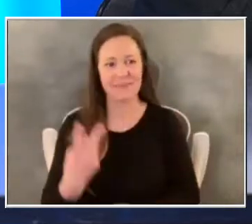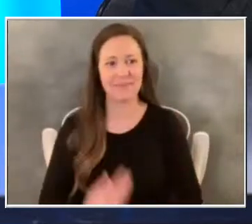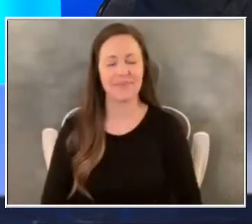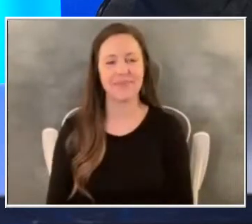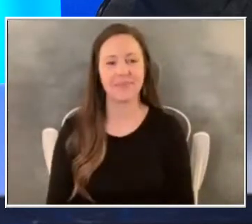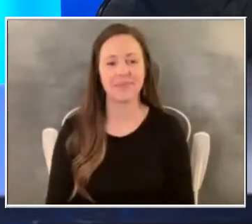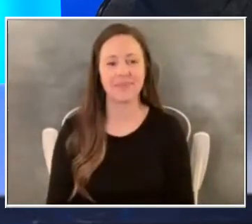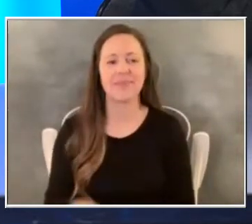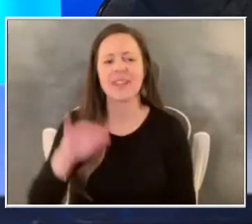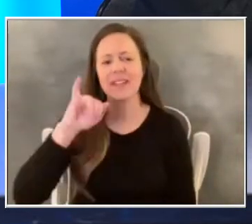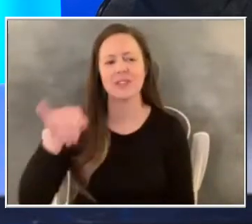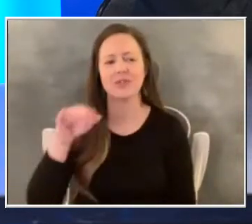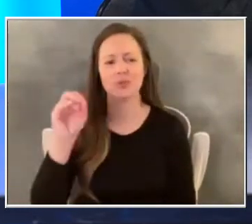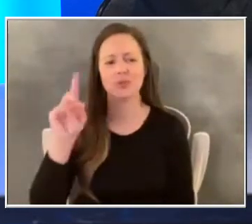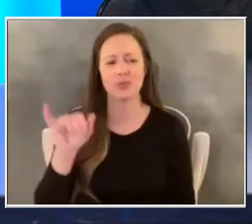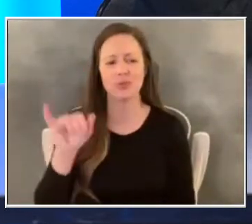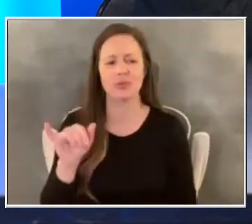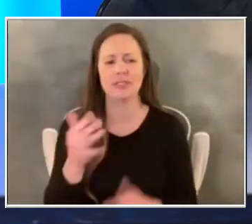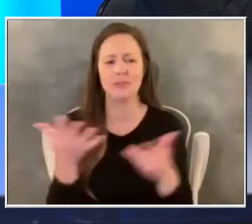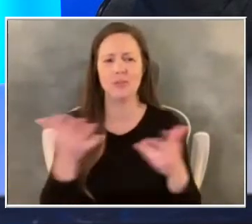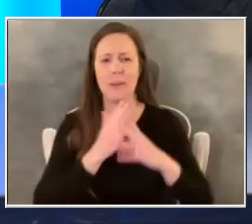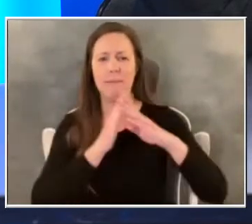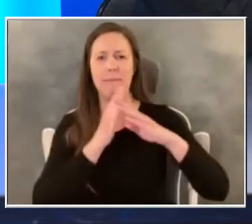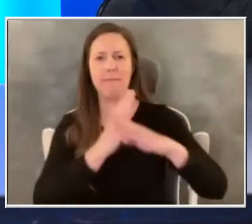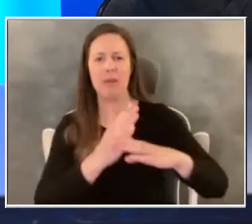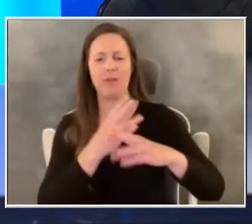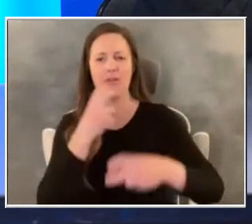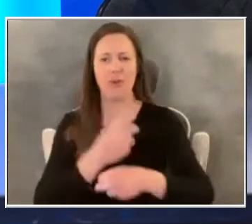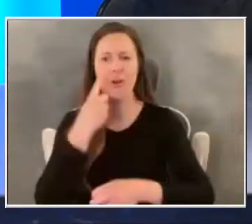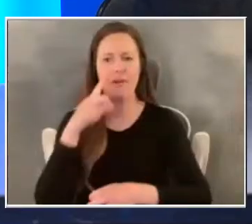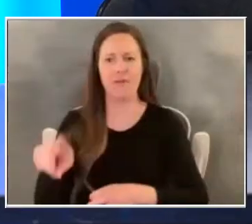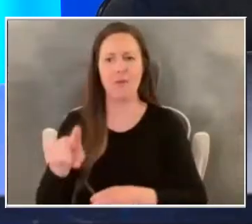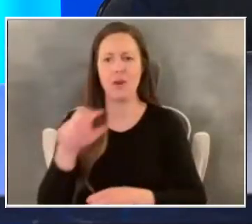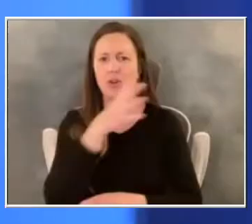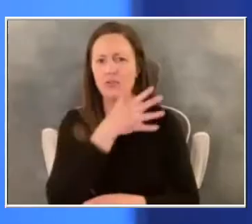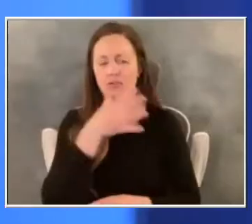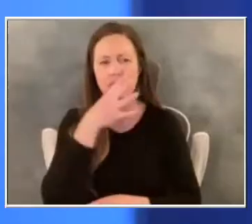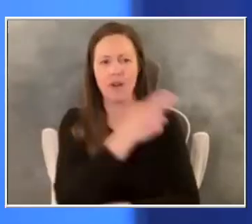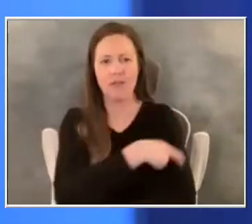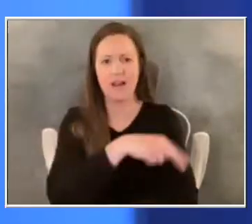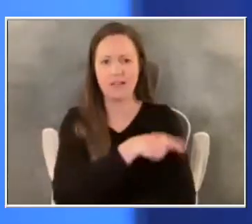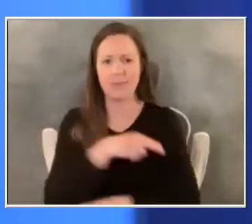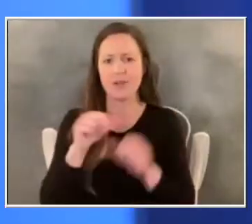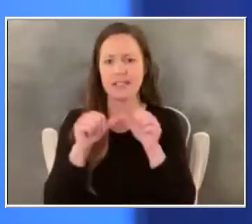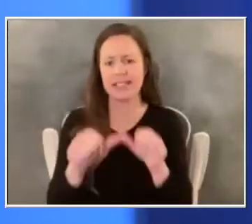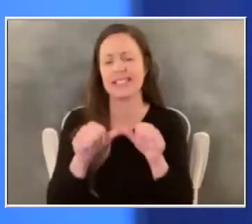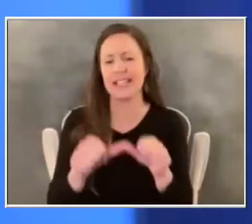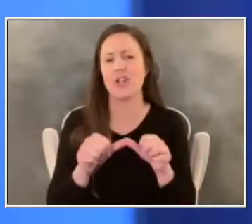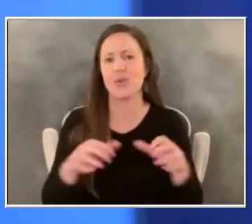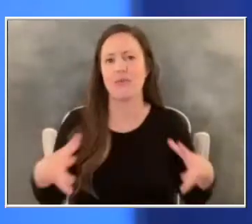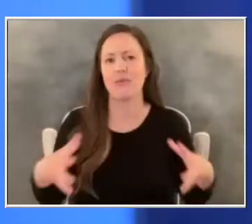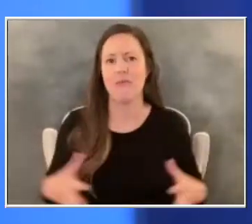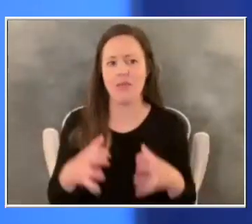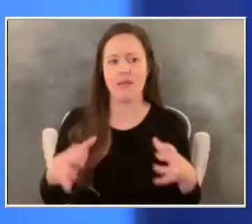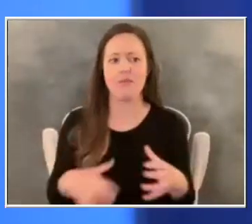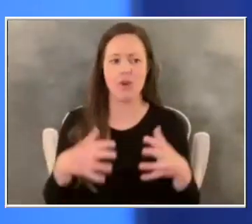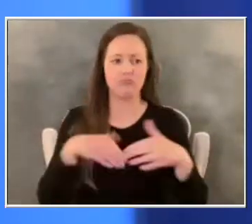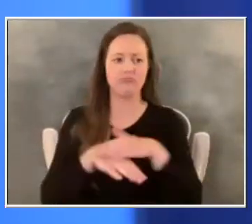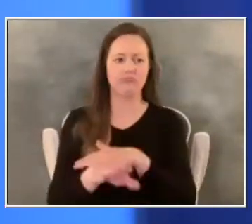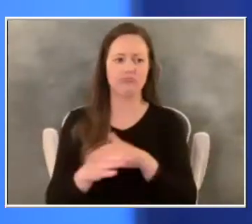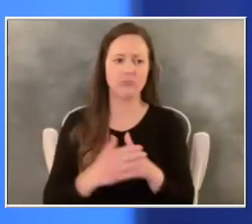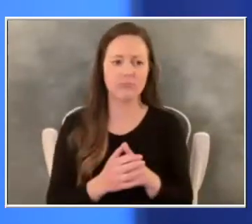barriers make it hard for rural hospitals to keep labor and delivery units open? Well, as was described, part of it is that